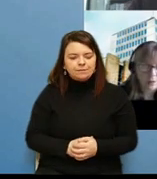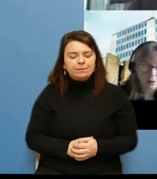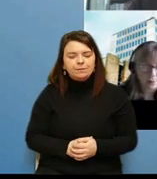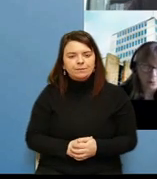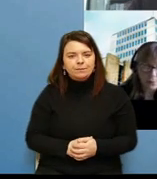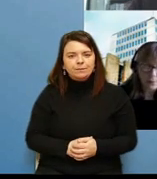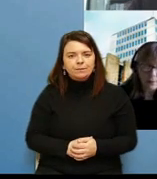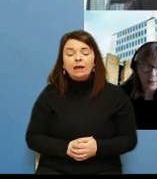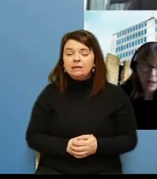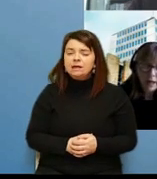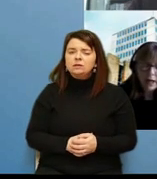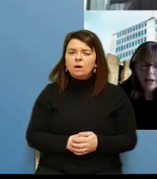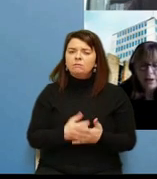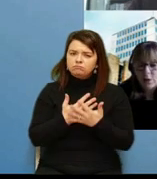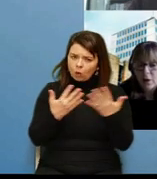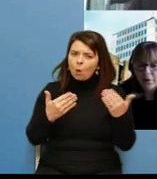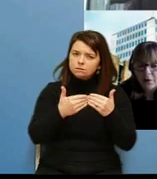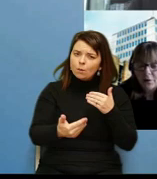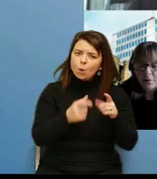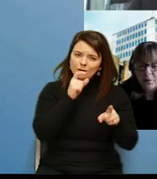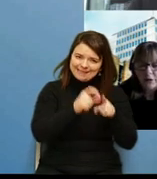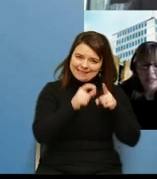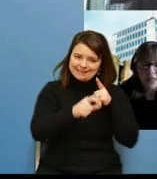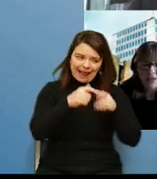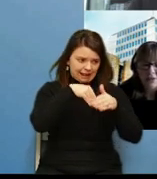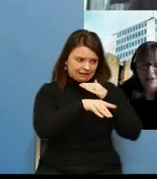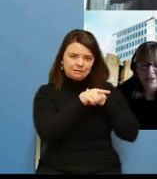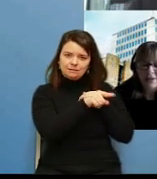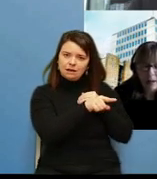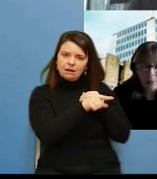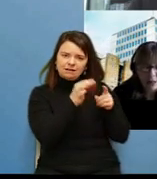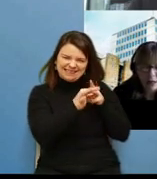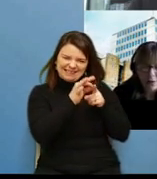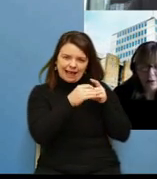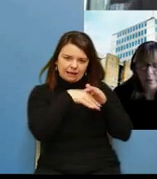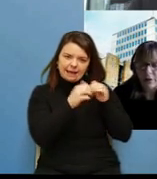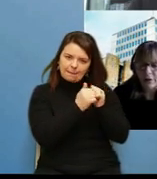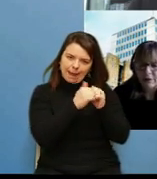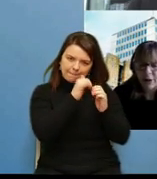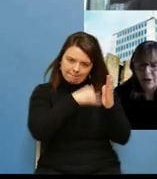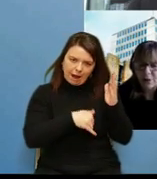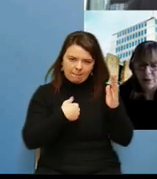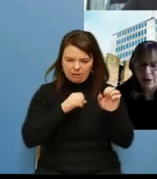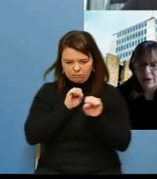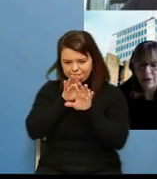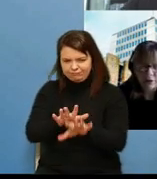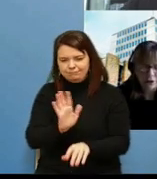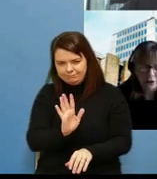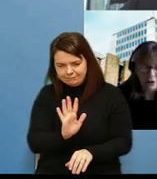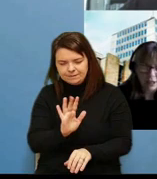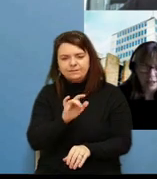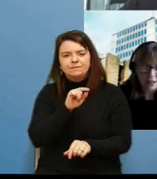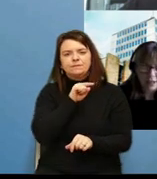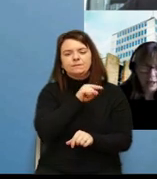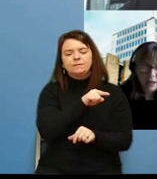and the public. So there's quite a few more details in the paper itself. I'm not going to go into all that and on